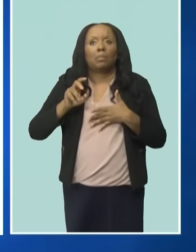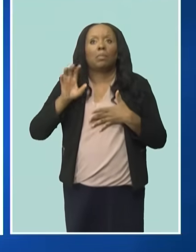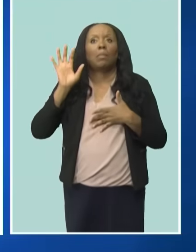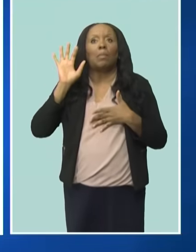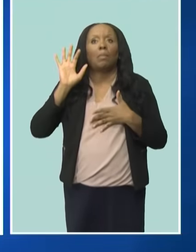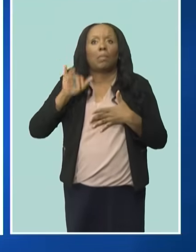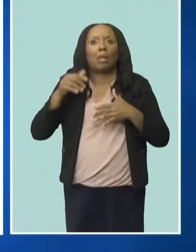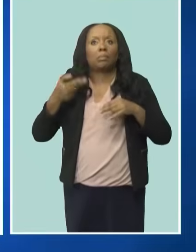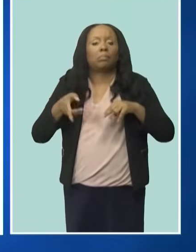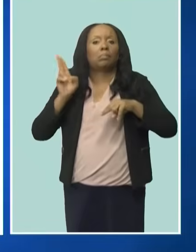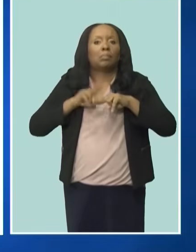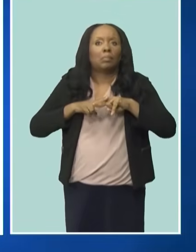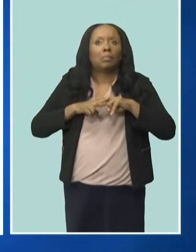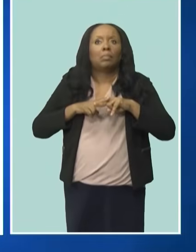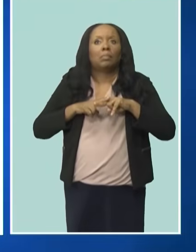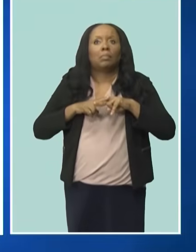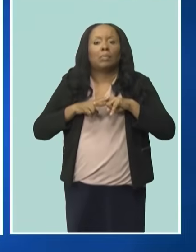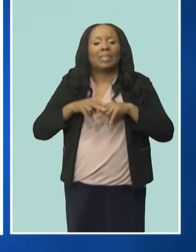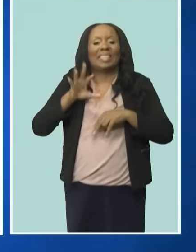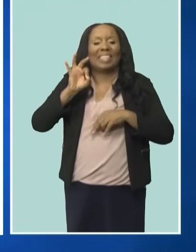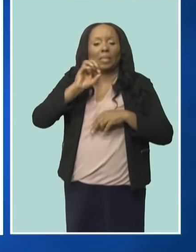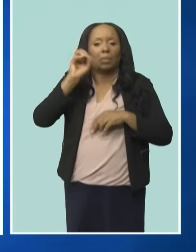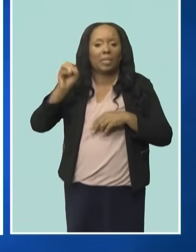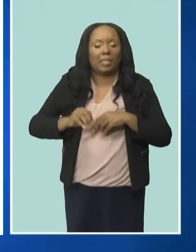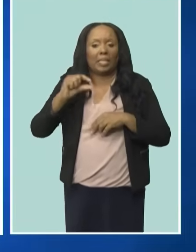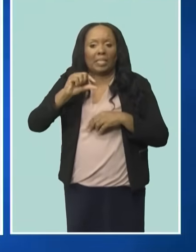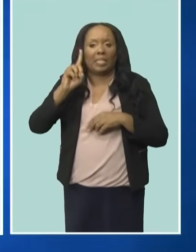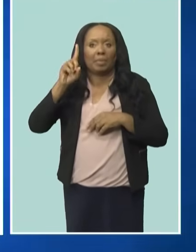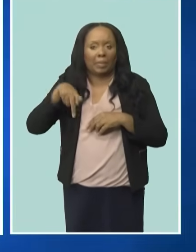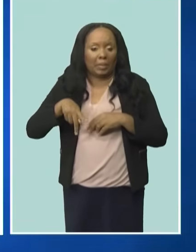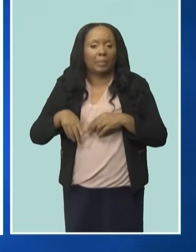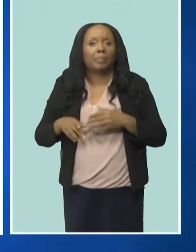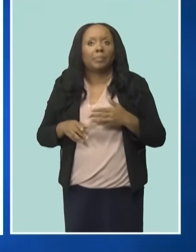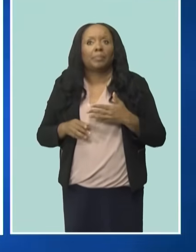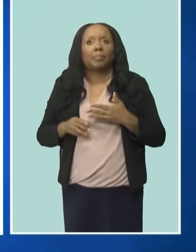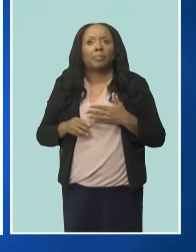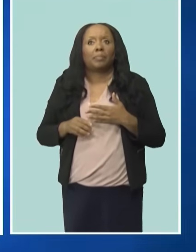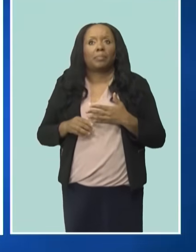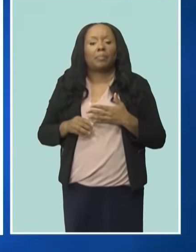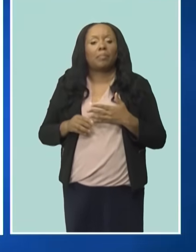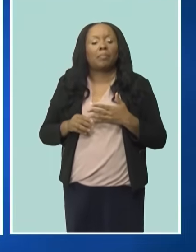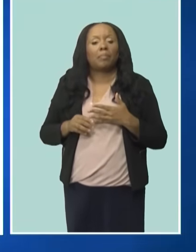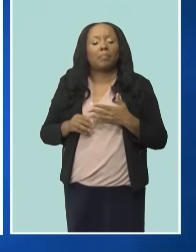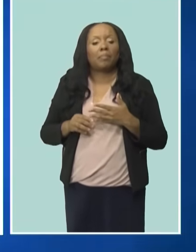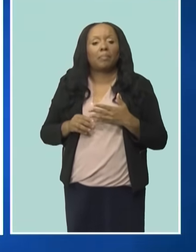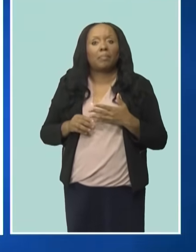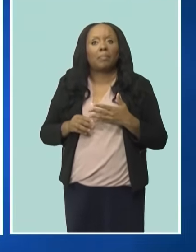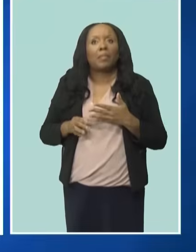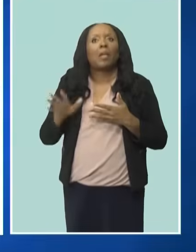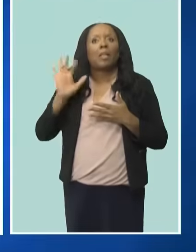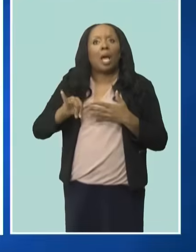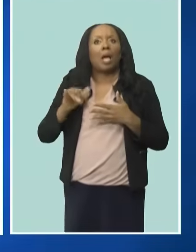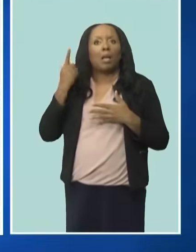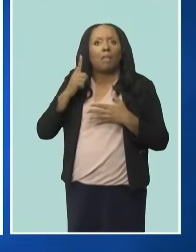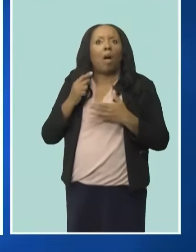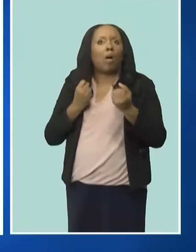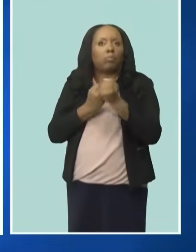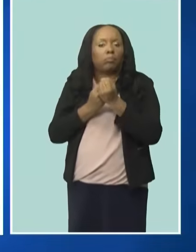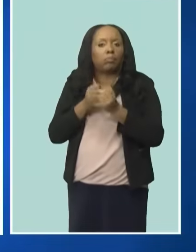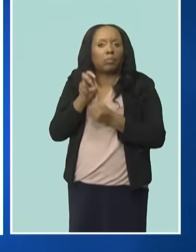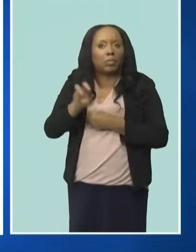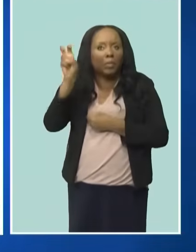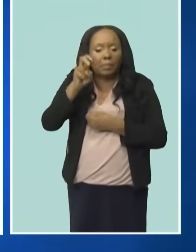tourism GDP, or GDP by 9%, the value added in the tourism sector.